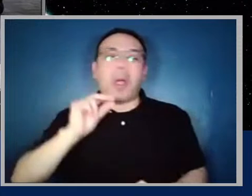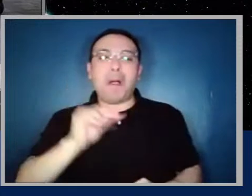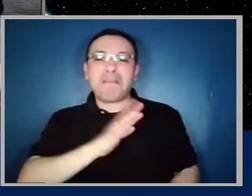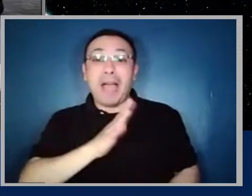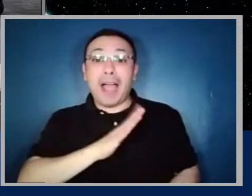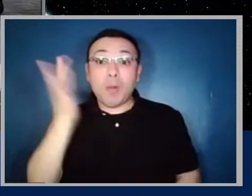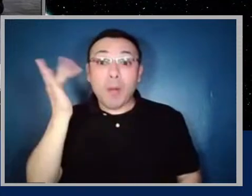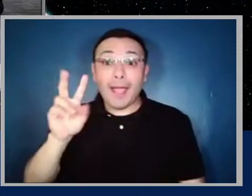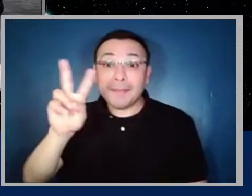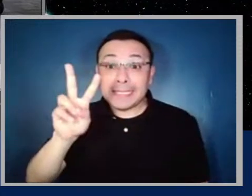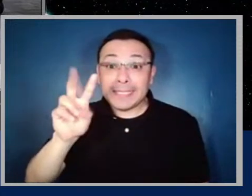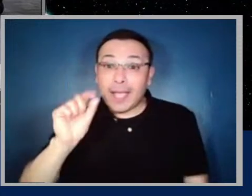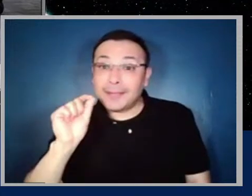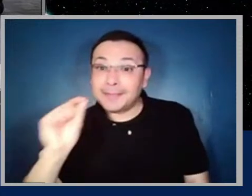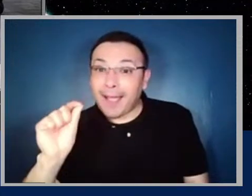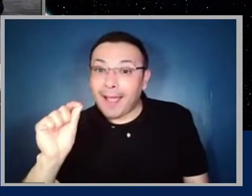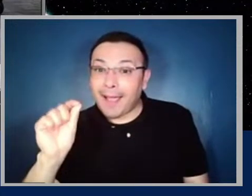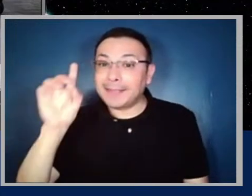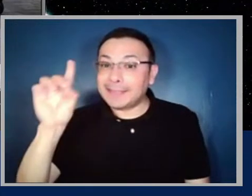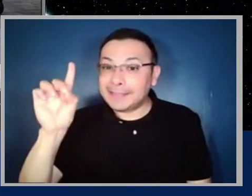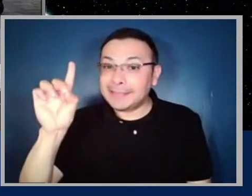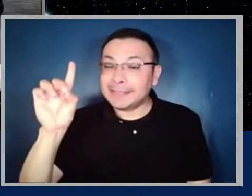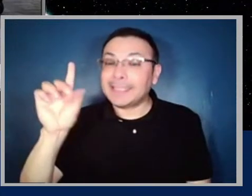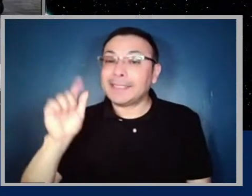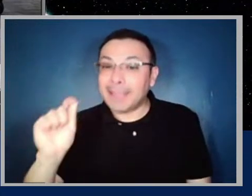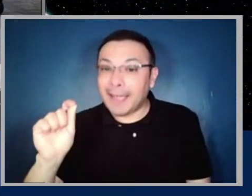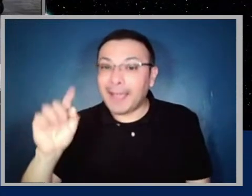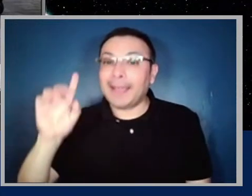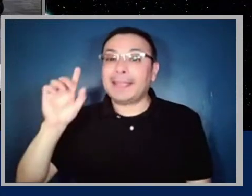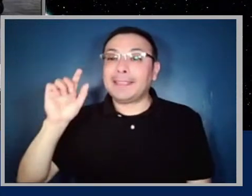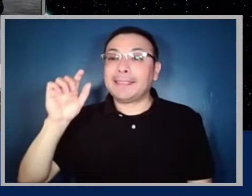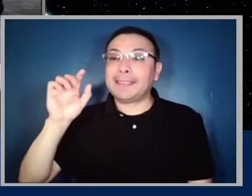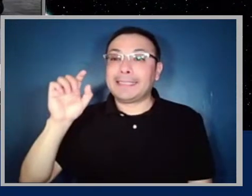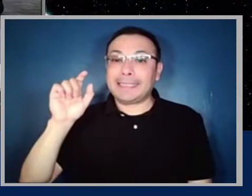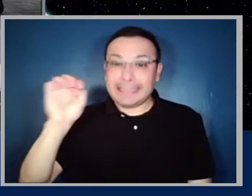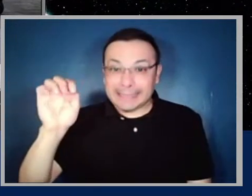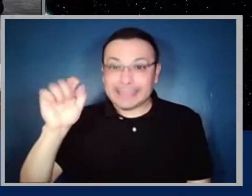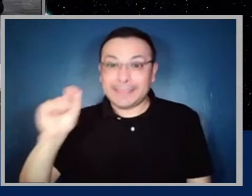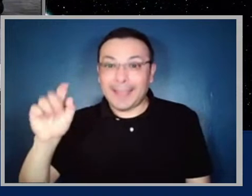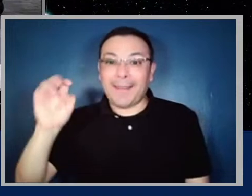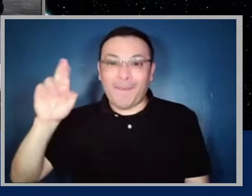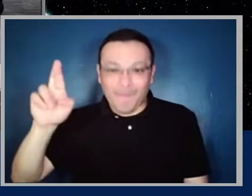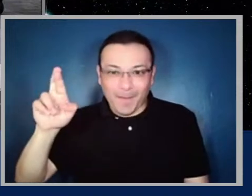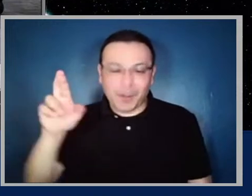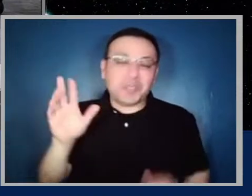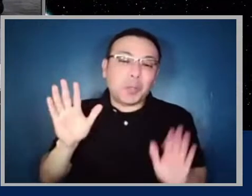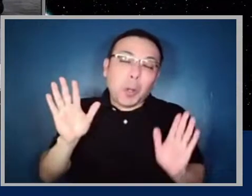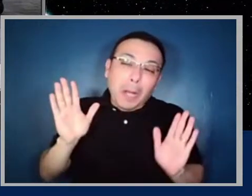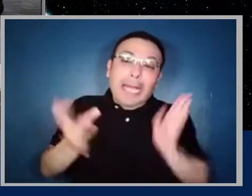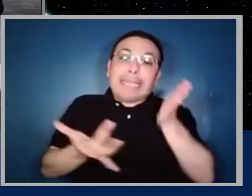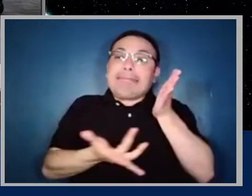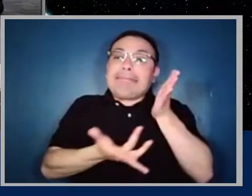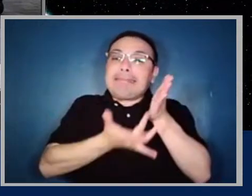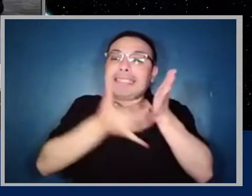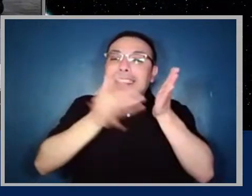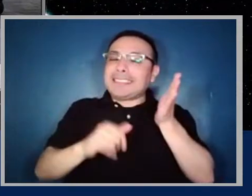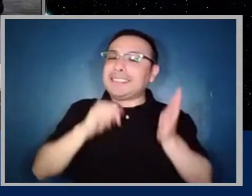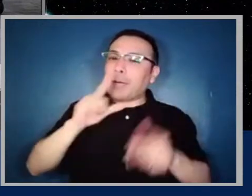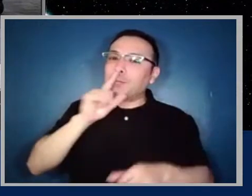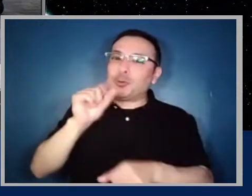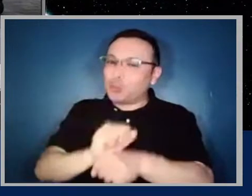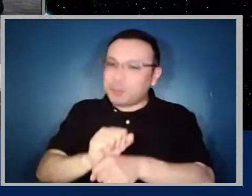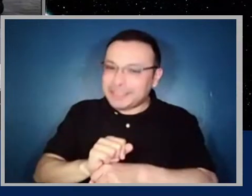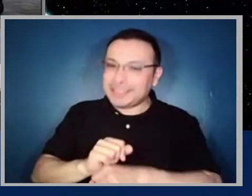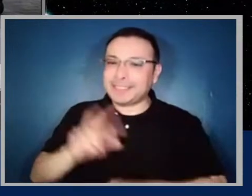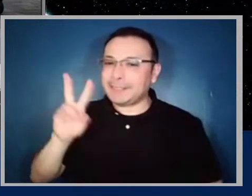V.A.D.E.R. So it's technically not Vader, but we do have a sticker on it. I don't think you can see it on that by the hatch. And that's the area we're going